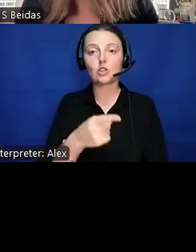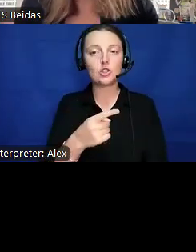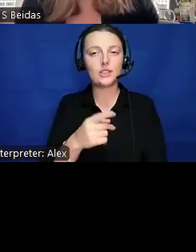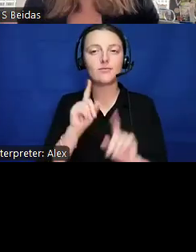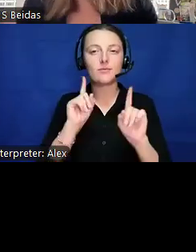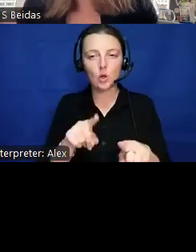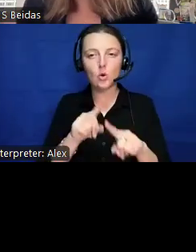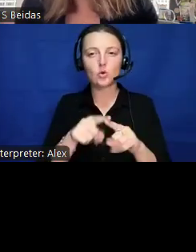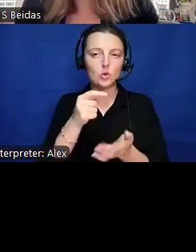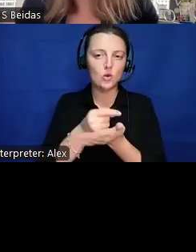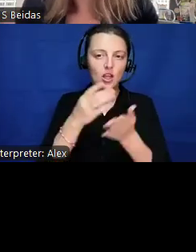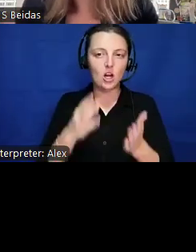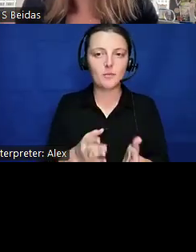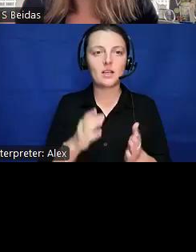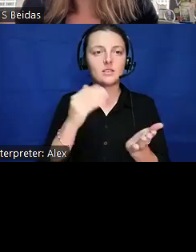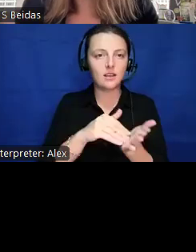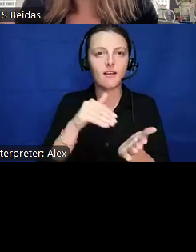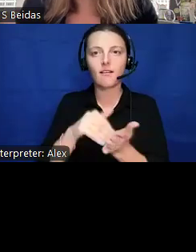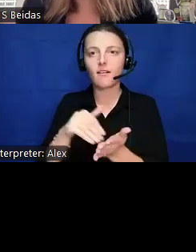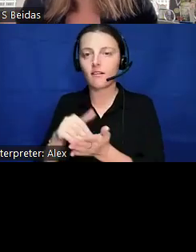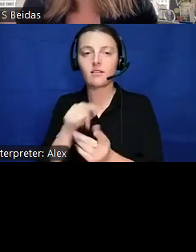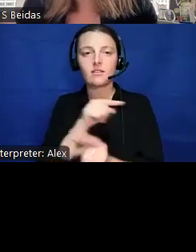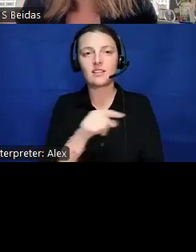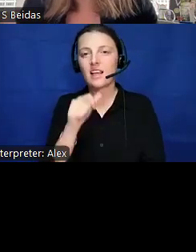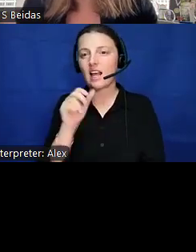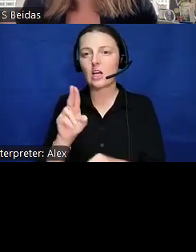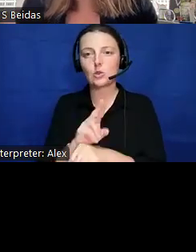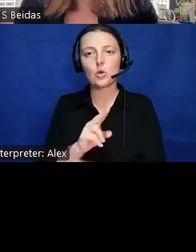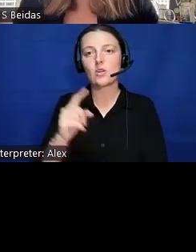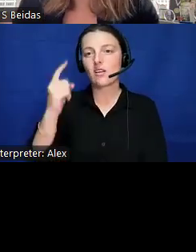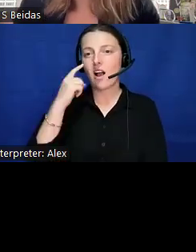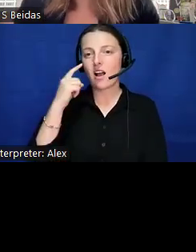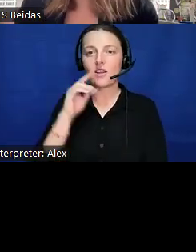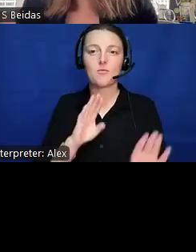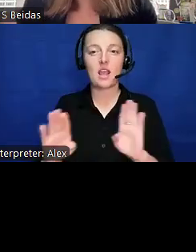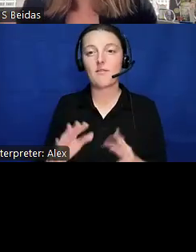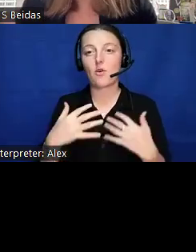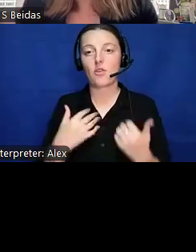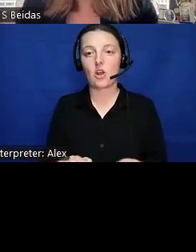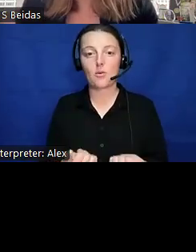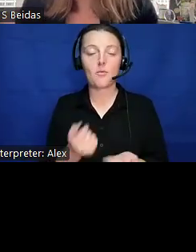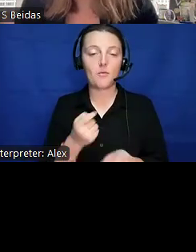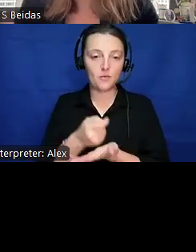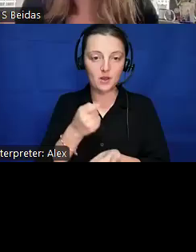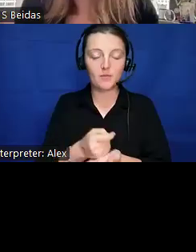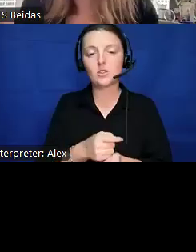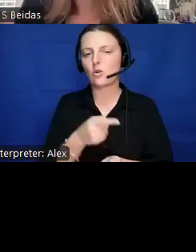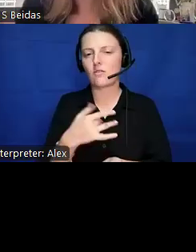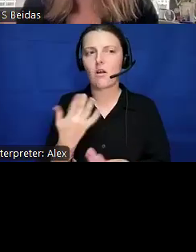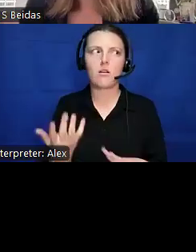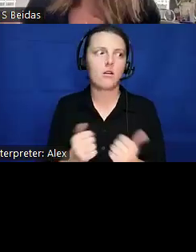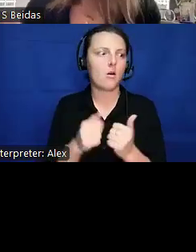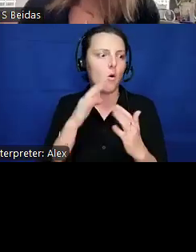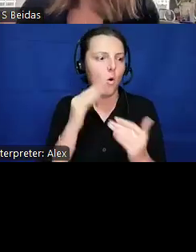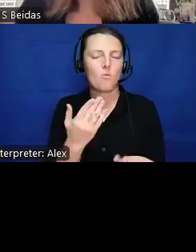therapists in the community who hadn't used cognitive behavioral therapy. And so she was really kind of hopeless and not sure that therapy could